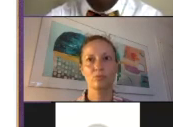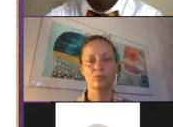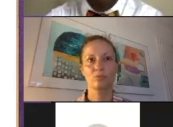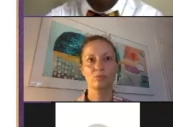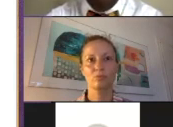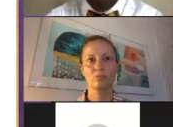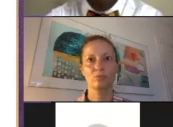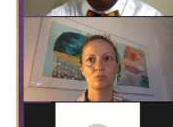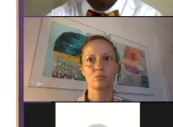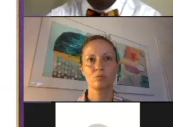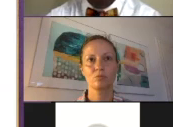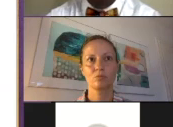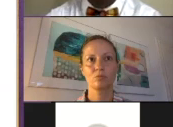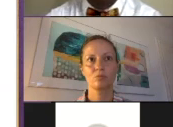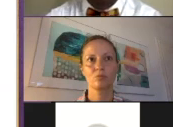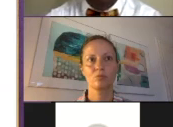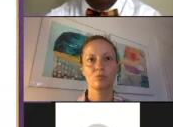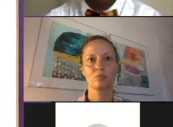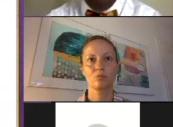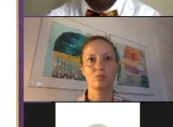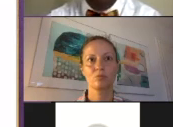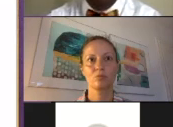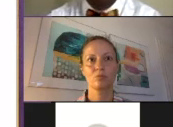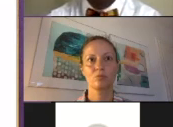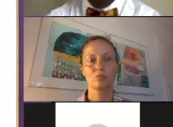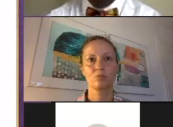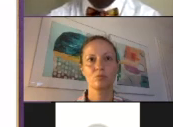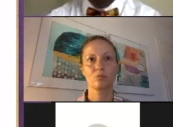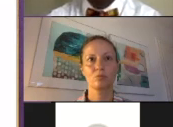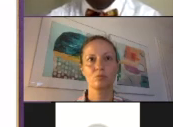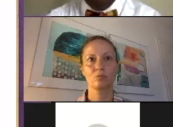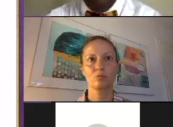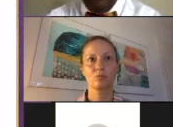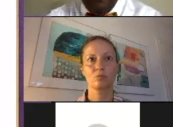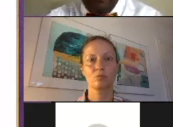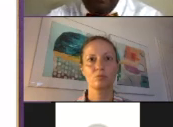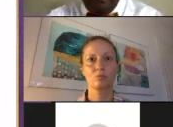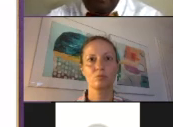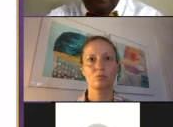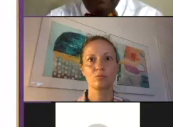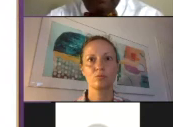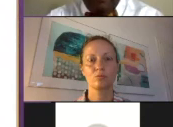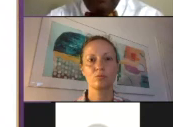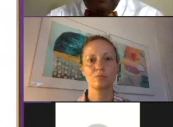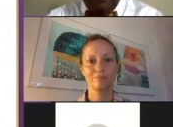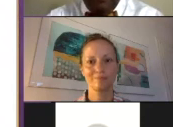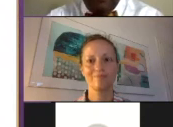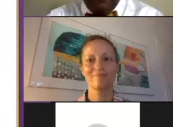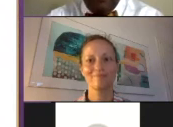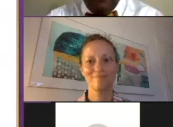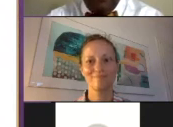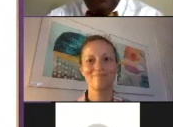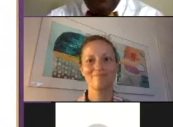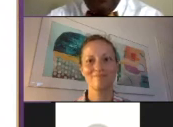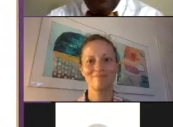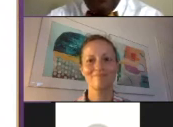art of it is really good. The craft, arts and crafts component of it. Their camaraderie is a really big part of